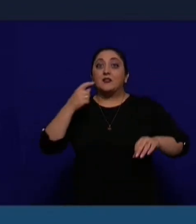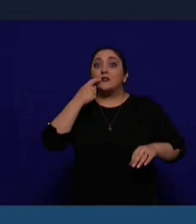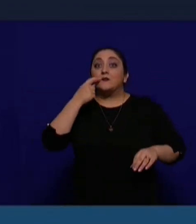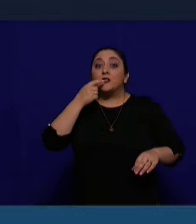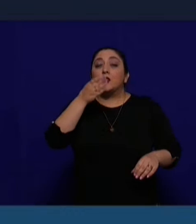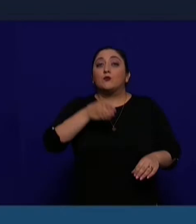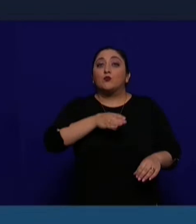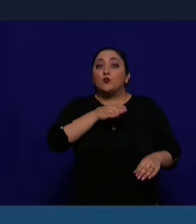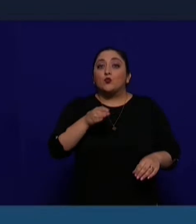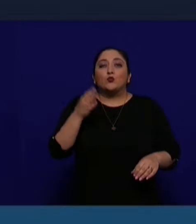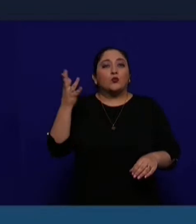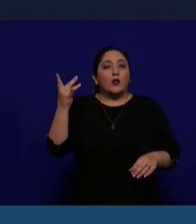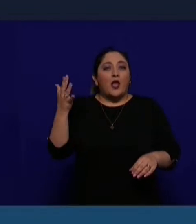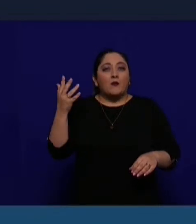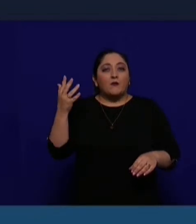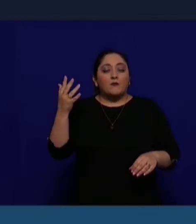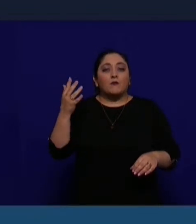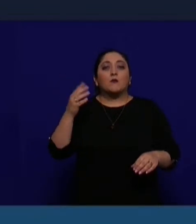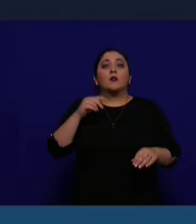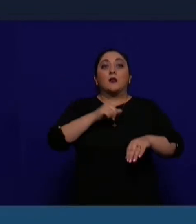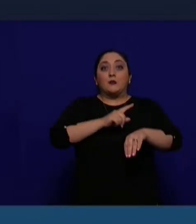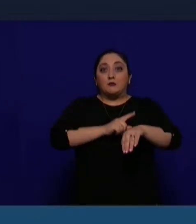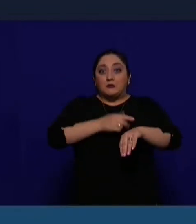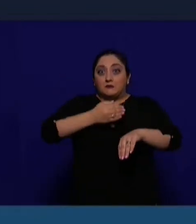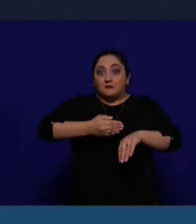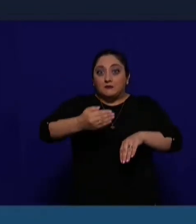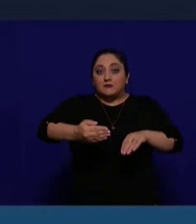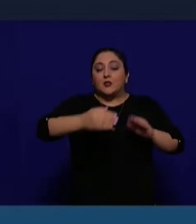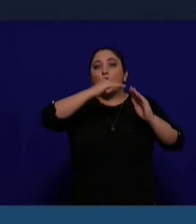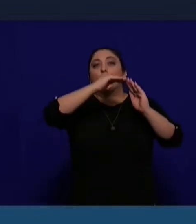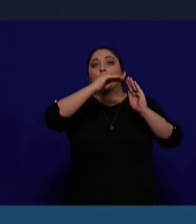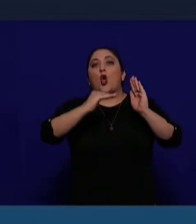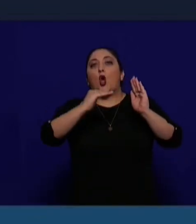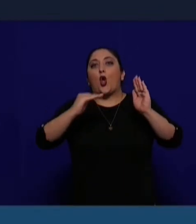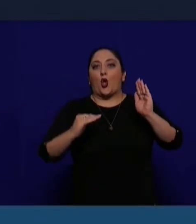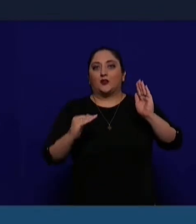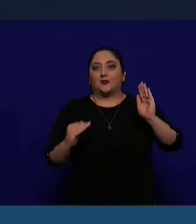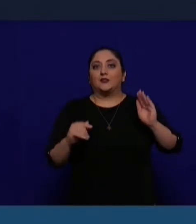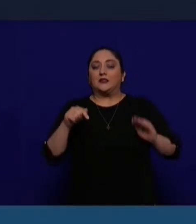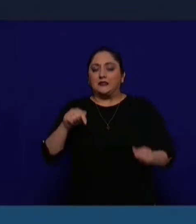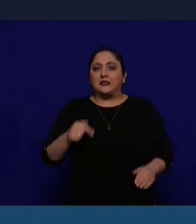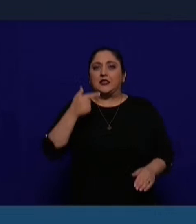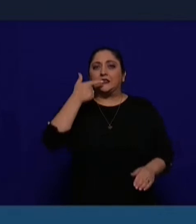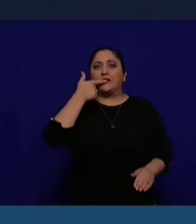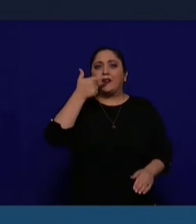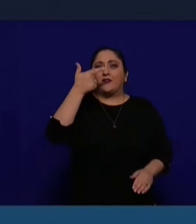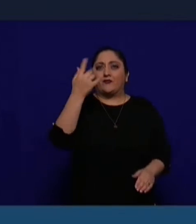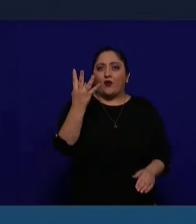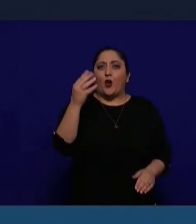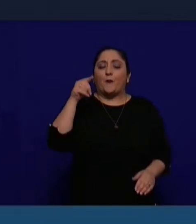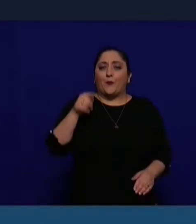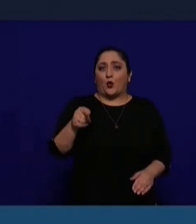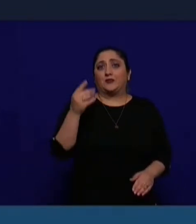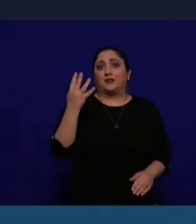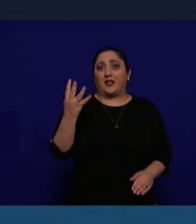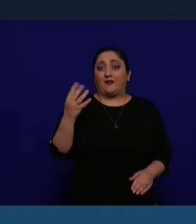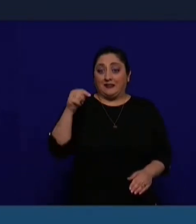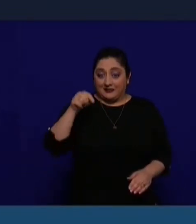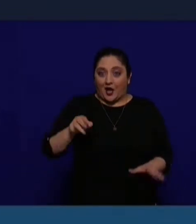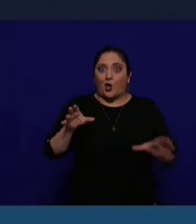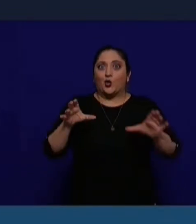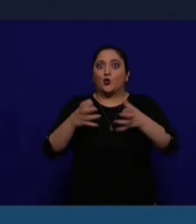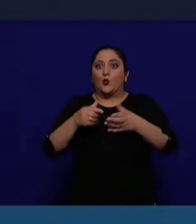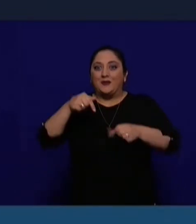mietu ma' żmien dejjem qiegħda tonqos bħalissa qiegħda ta' 74.7. Fakkarkom li dan huwa grupp li bħalissa